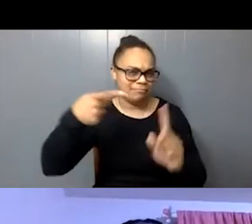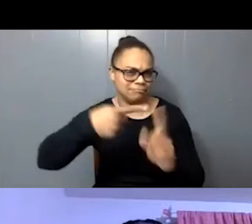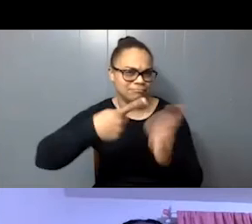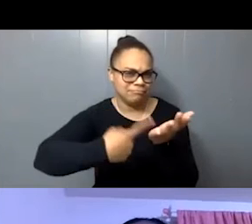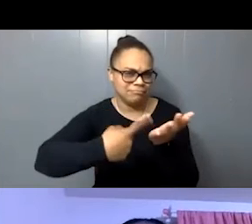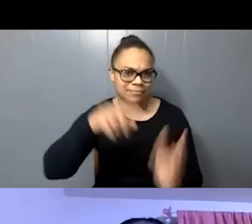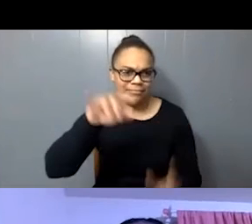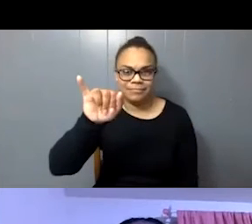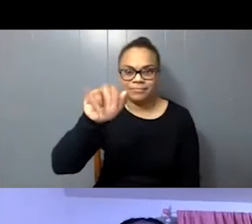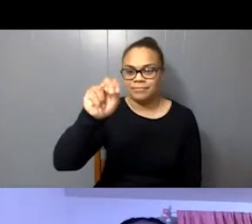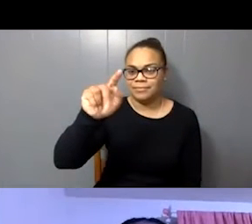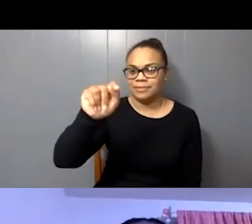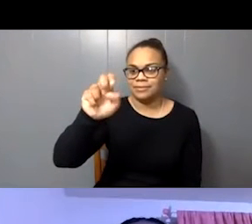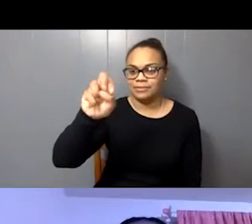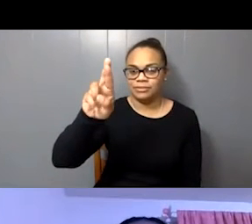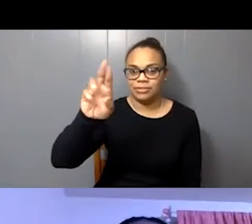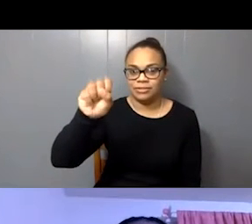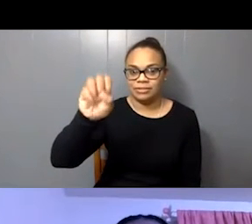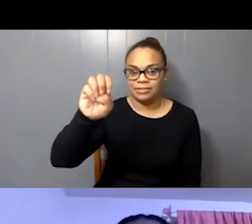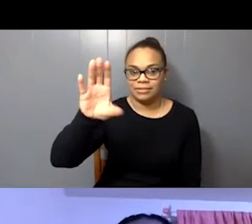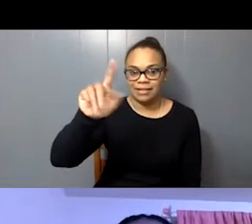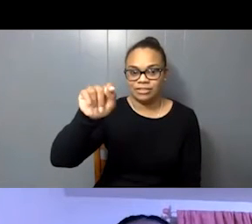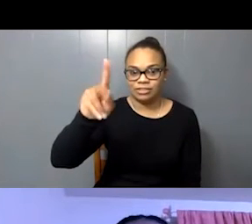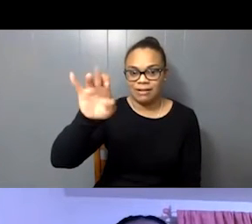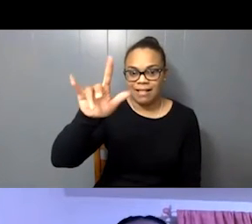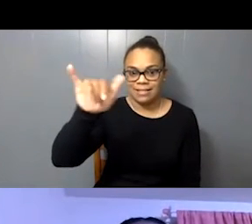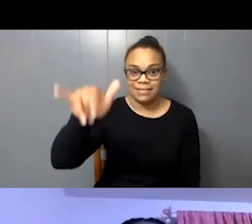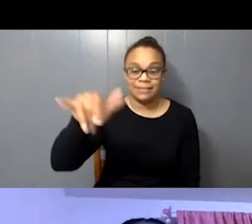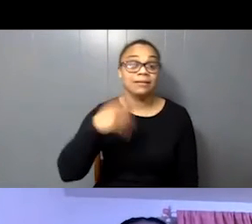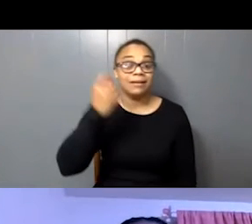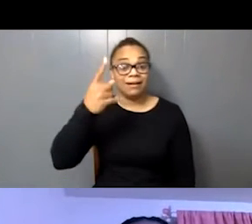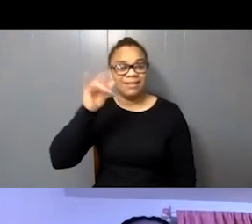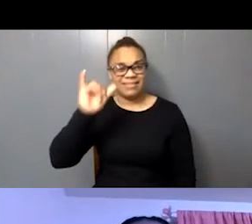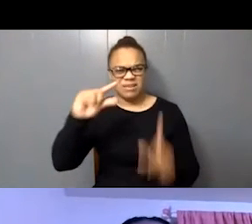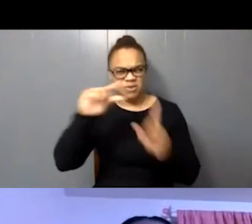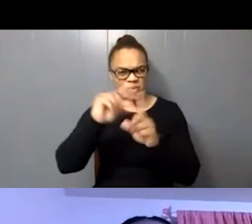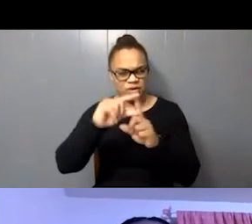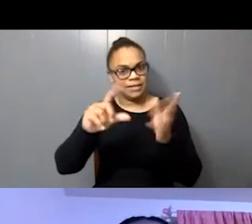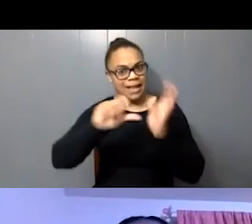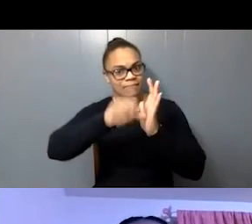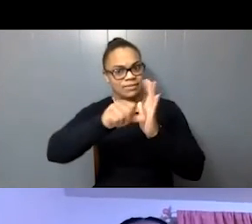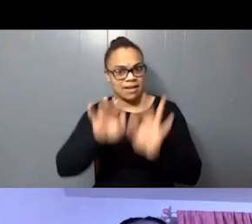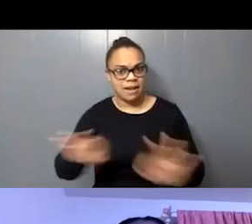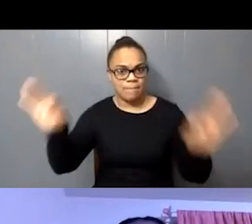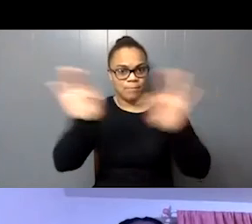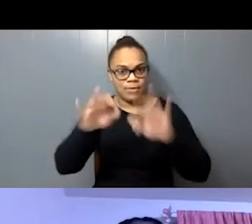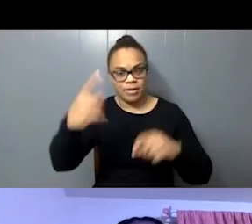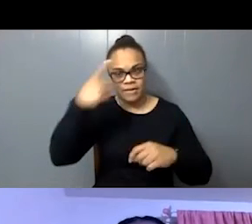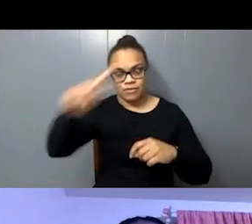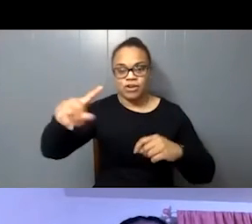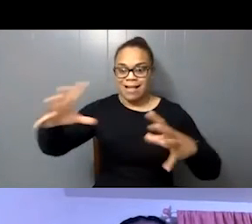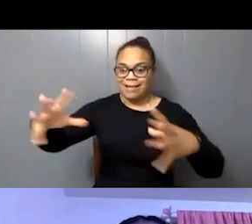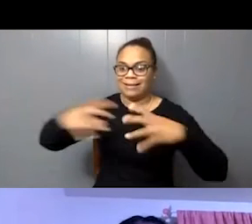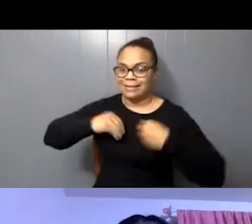Intersectionality is a key term in the social justice organizing of today that emphasizes the importance of taking all parts of a person's